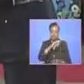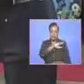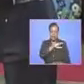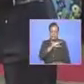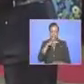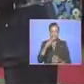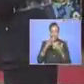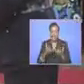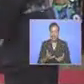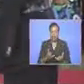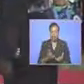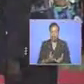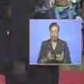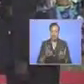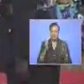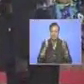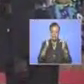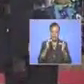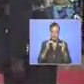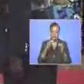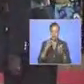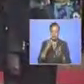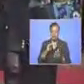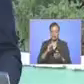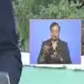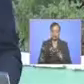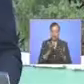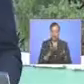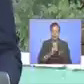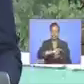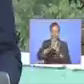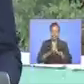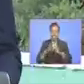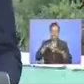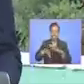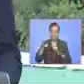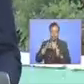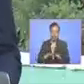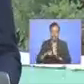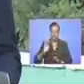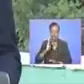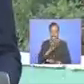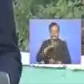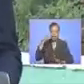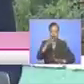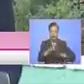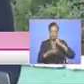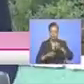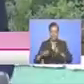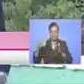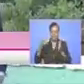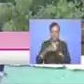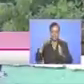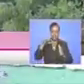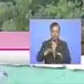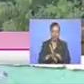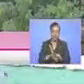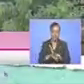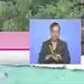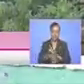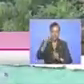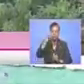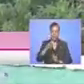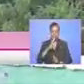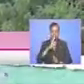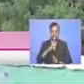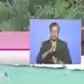the new leadership change to bring about change in crime. Our fight against crime and corruption must